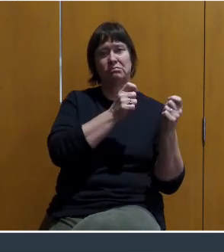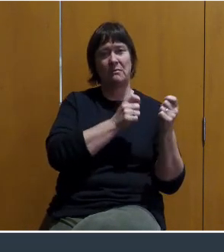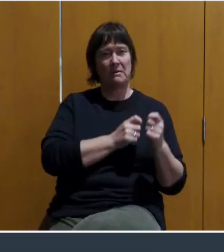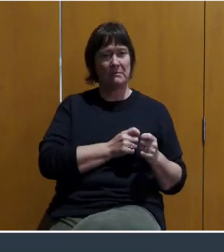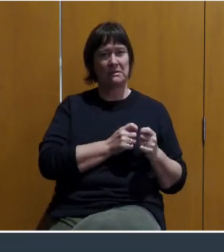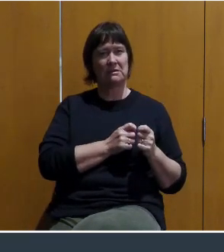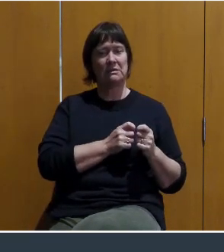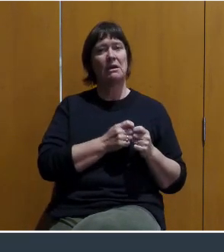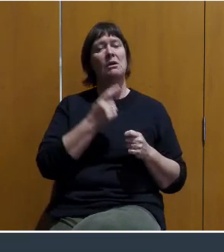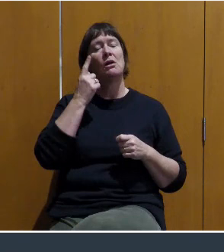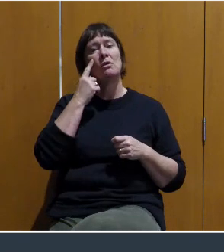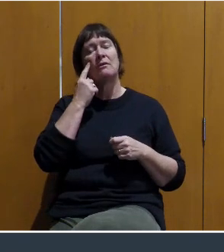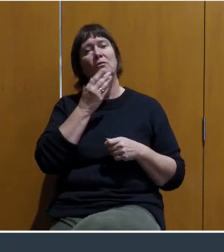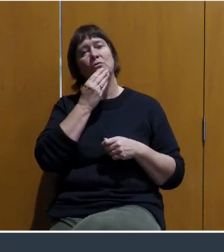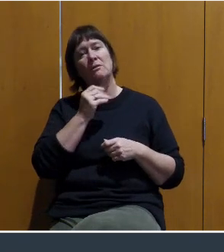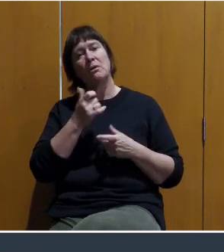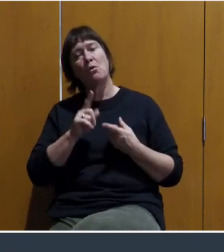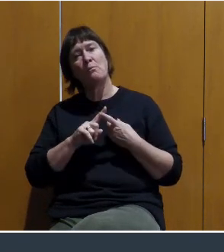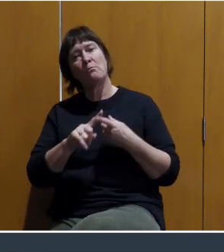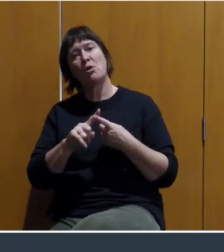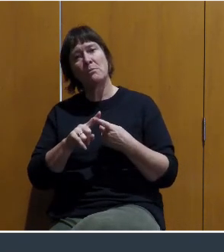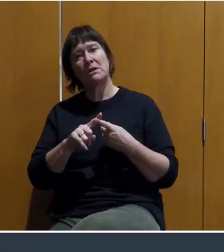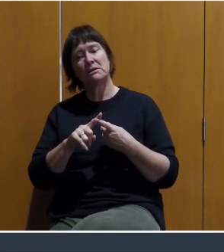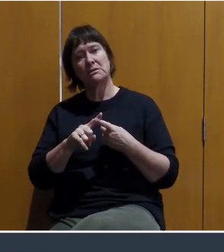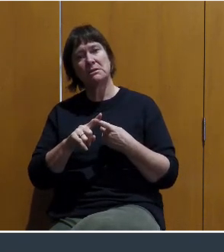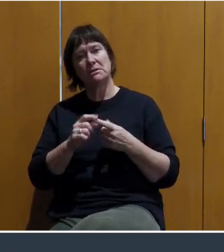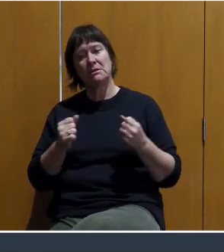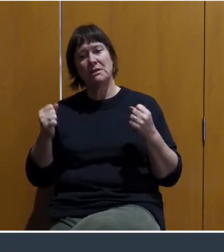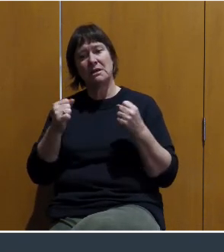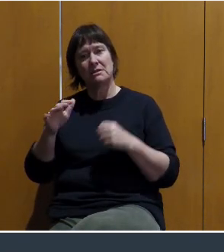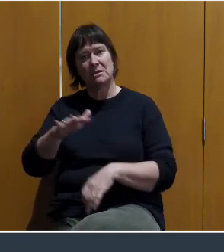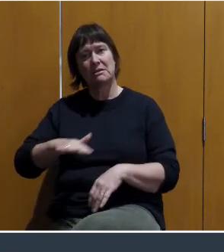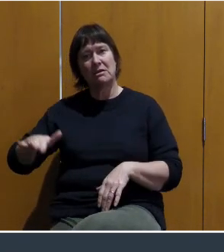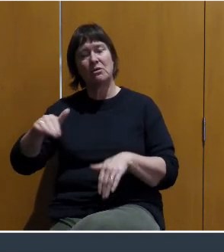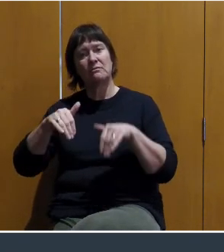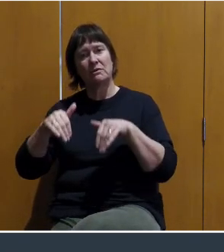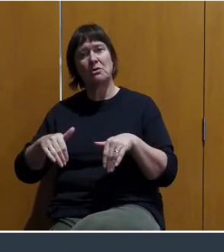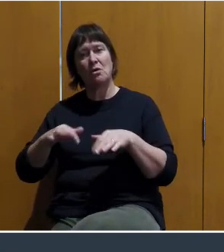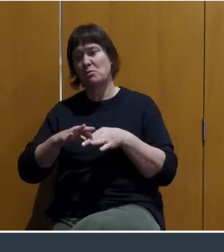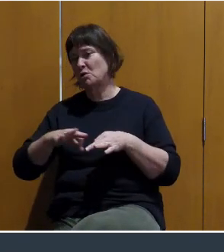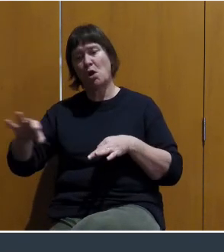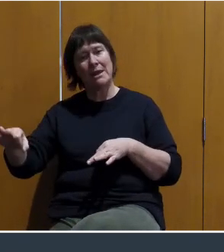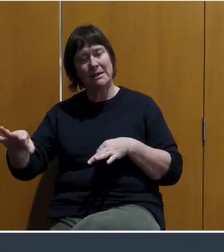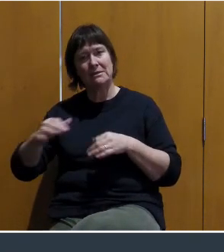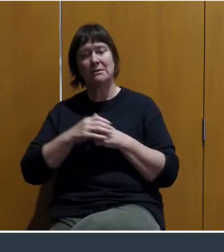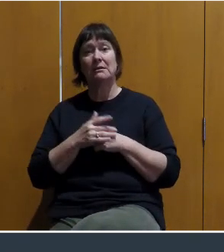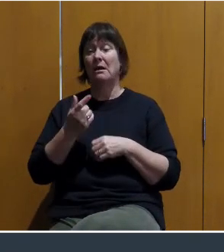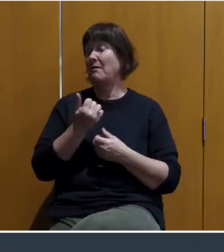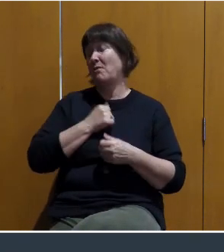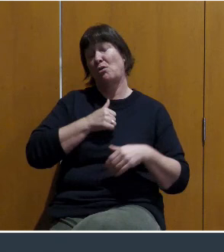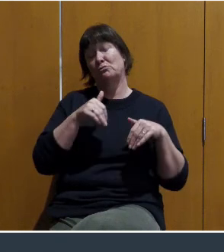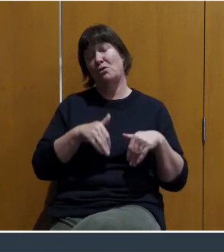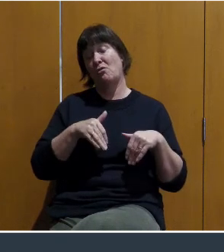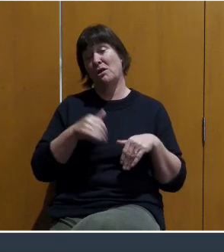either temporary or permanent additions to off-lead exercise areas for dogs as well, because being a dog owner myself, I know